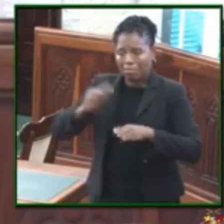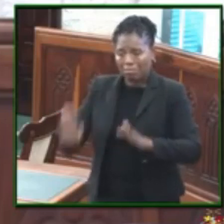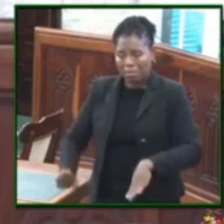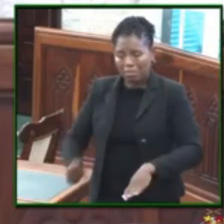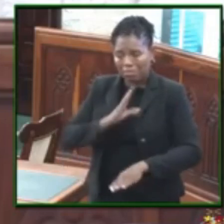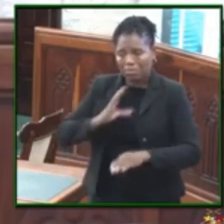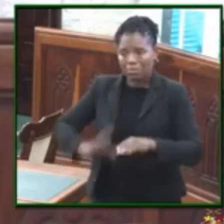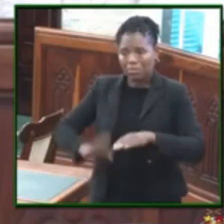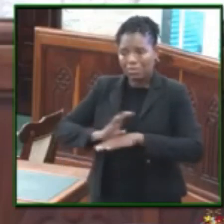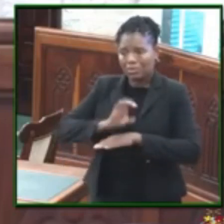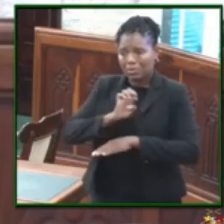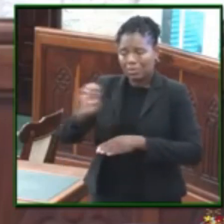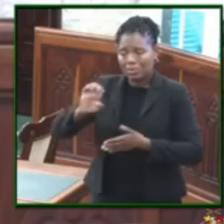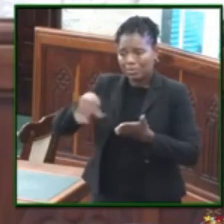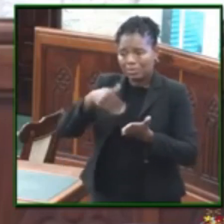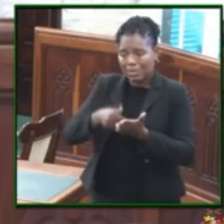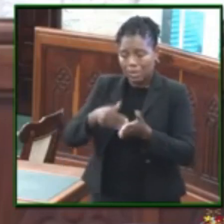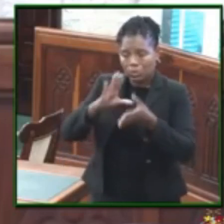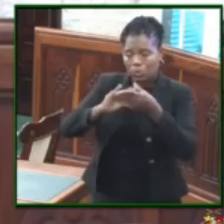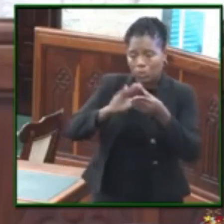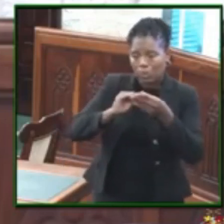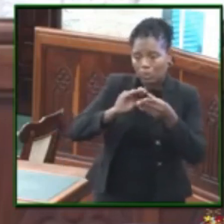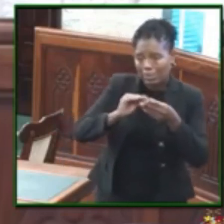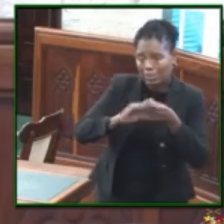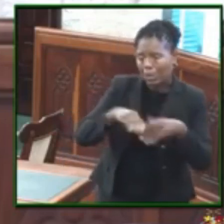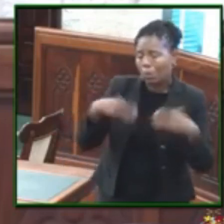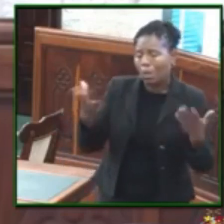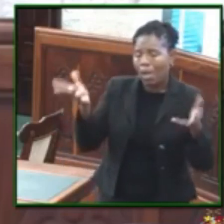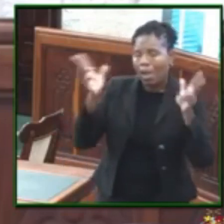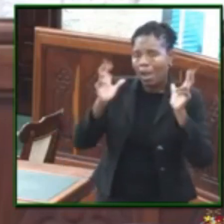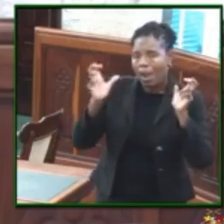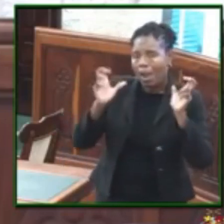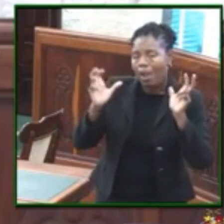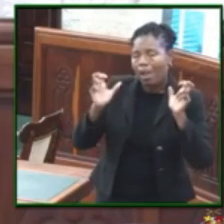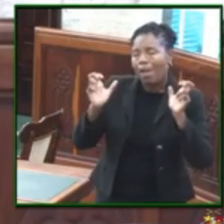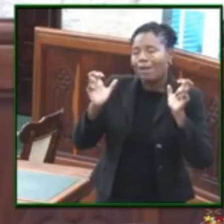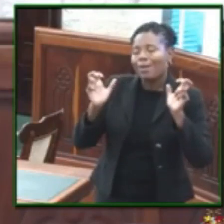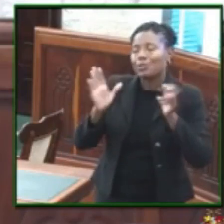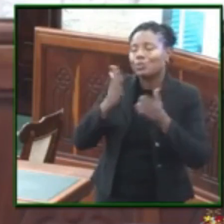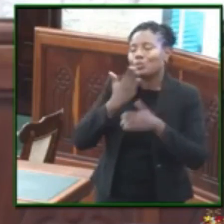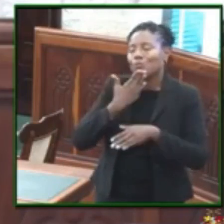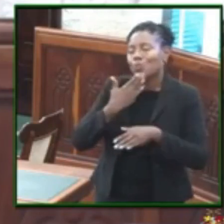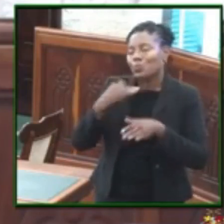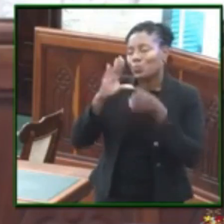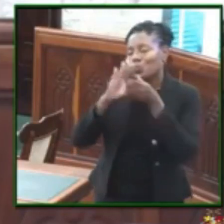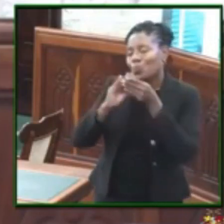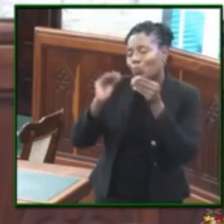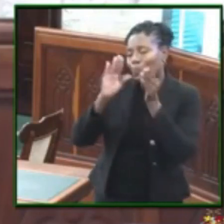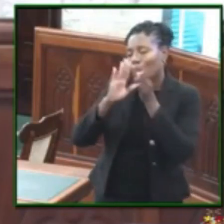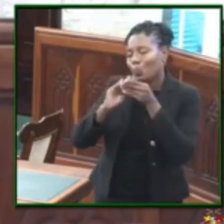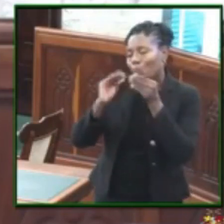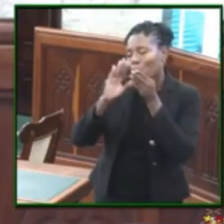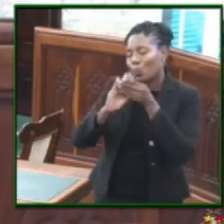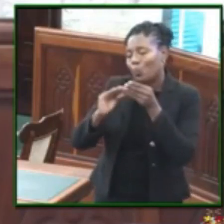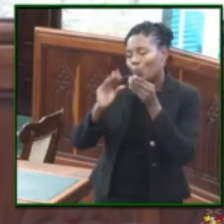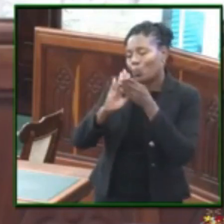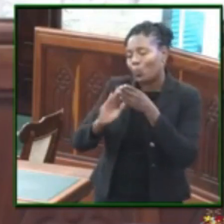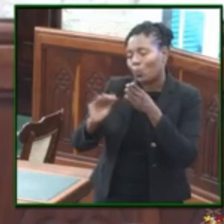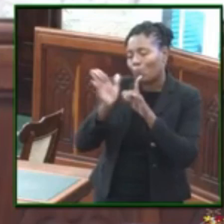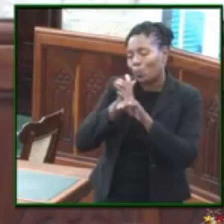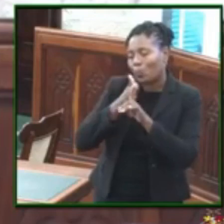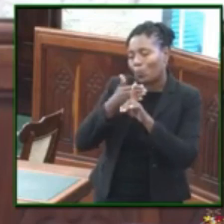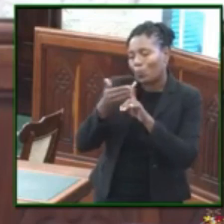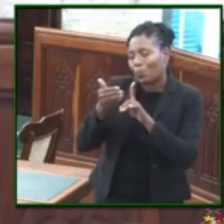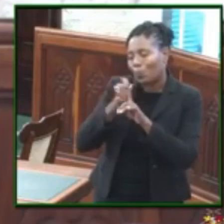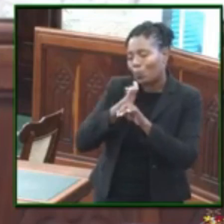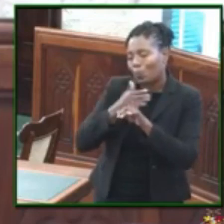on the day in question, because I heard sweet words. And those sweet words